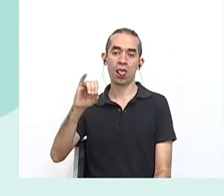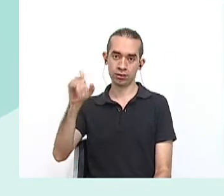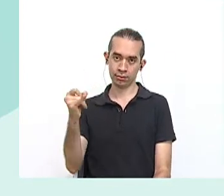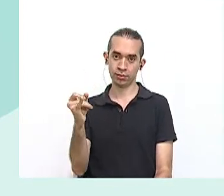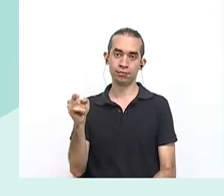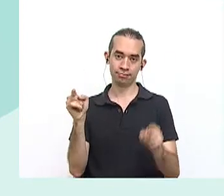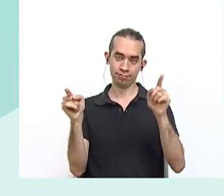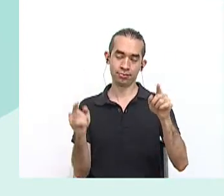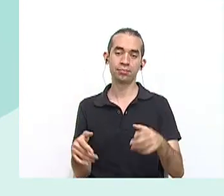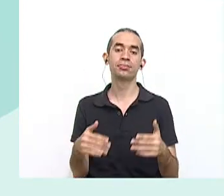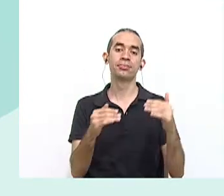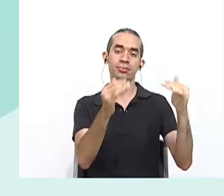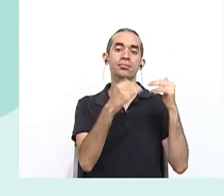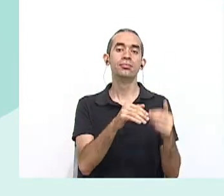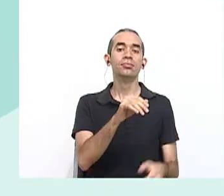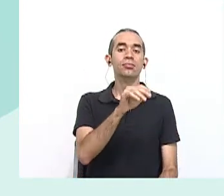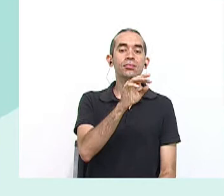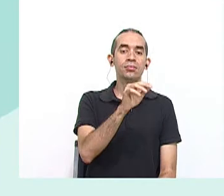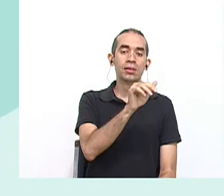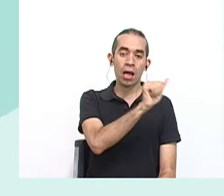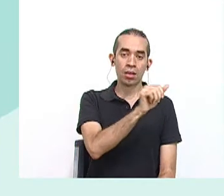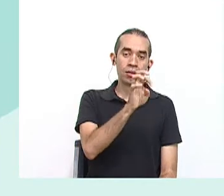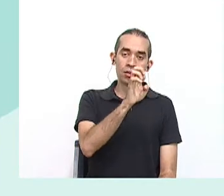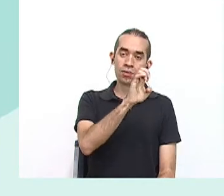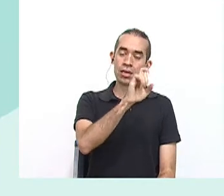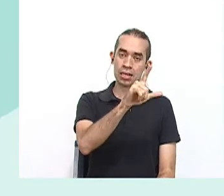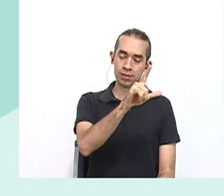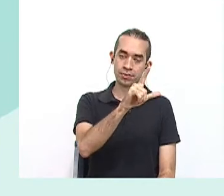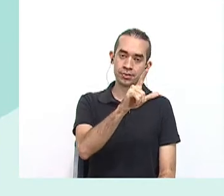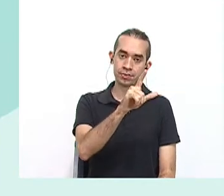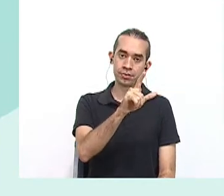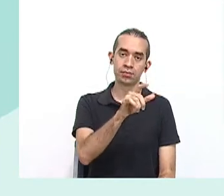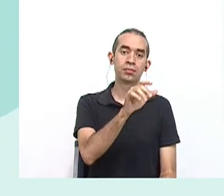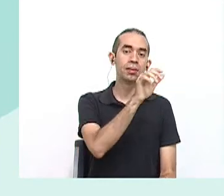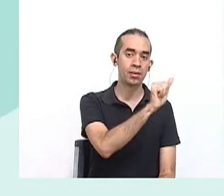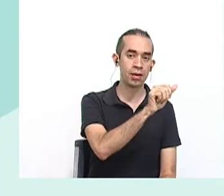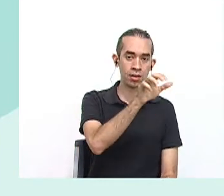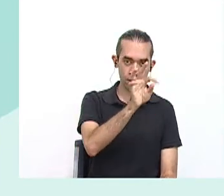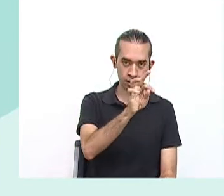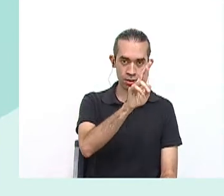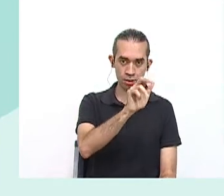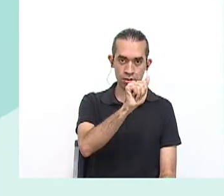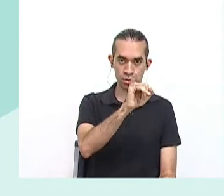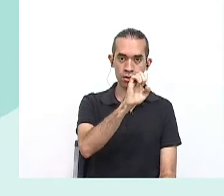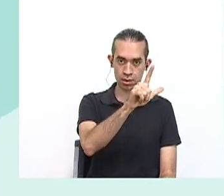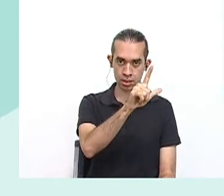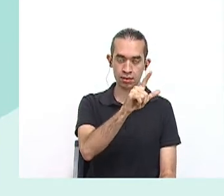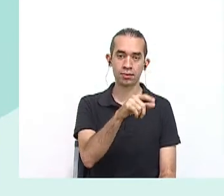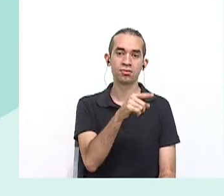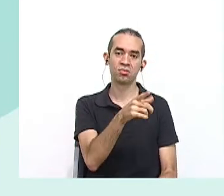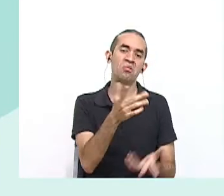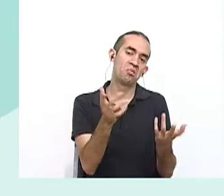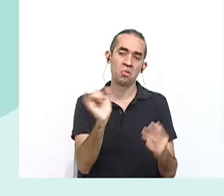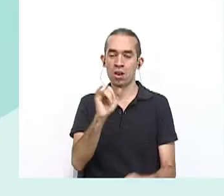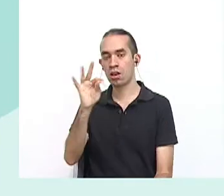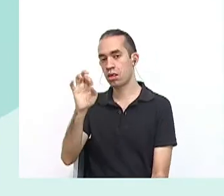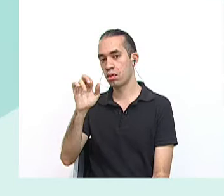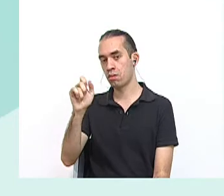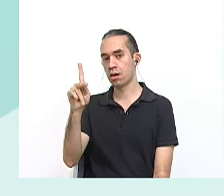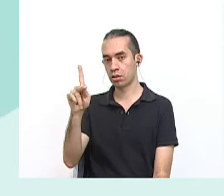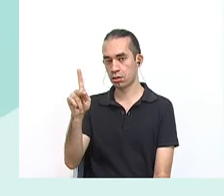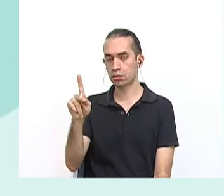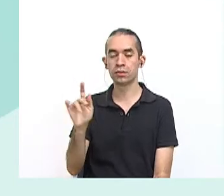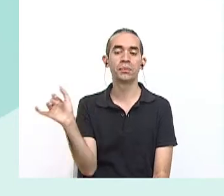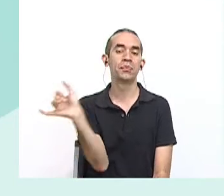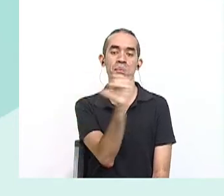Let's continue. A trail. What do you think is the definition for a trail? A trail, a track. Almost the same